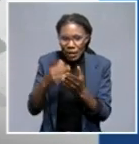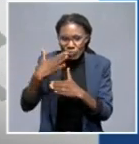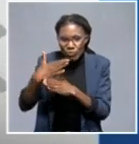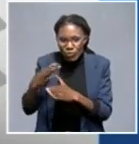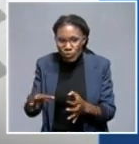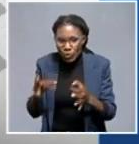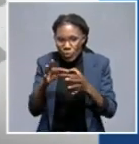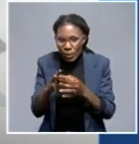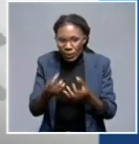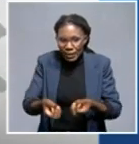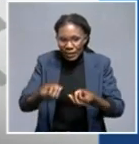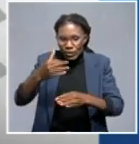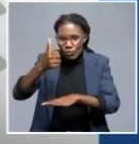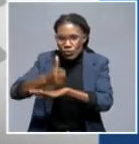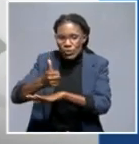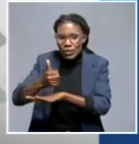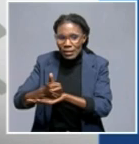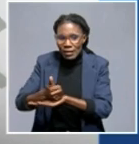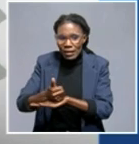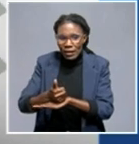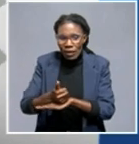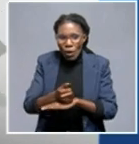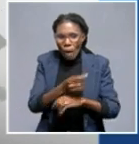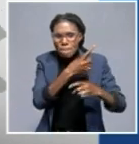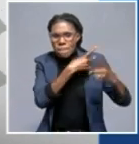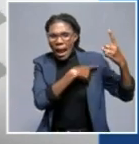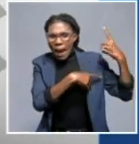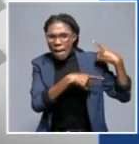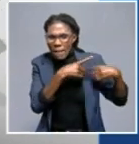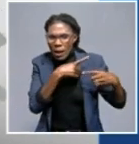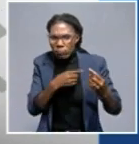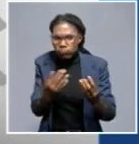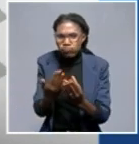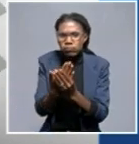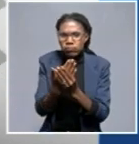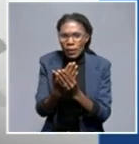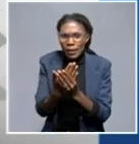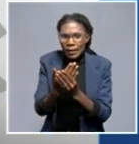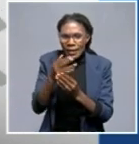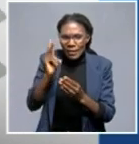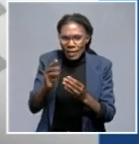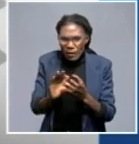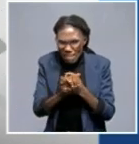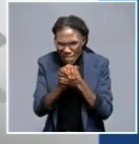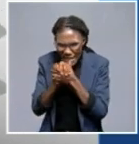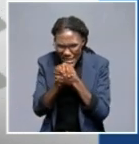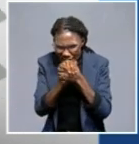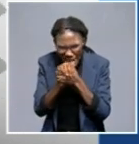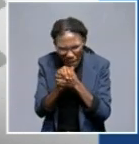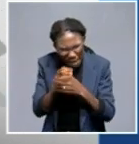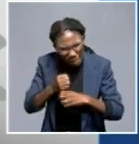an opportunity to renew and strengthen ties of friendship.